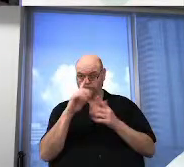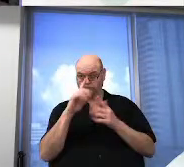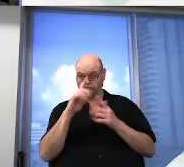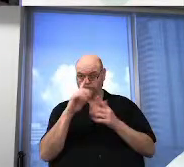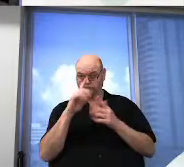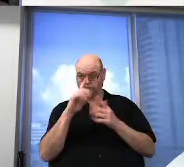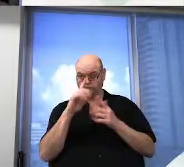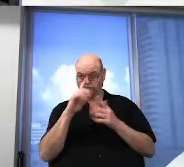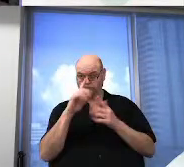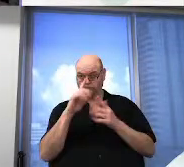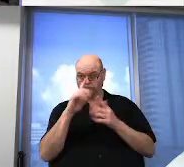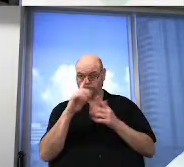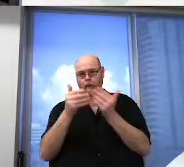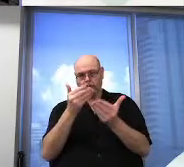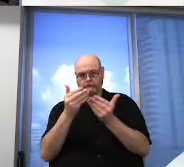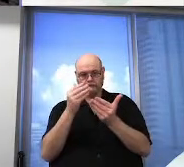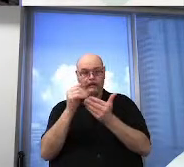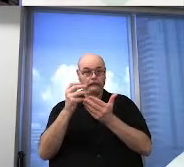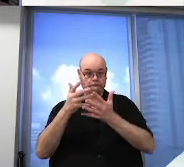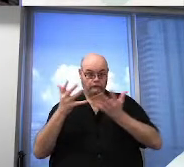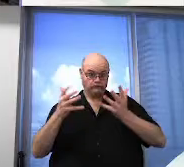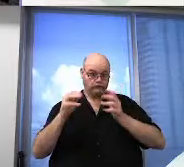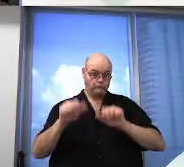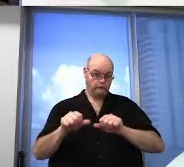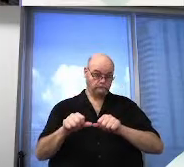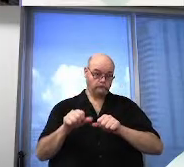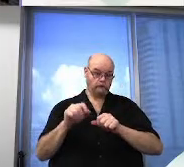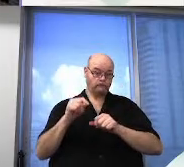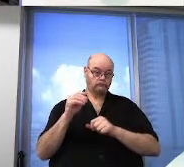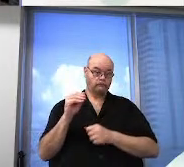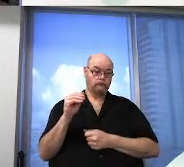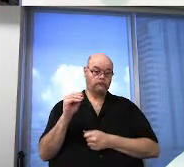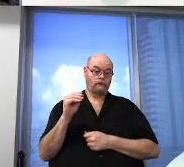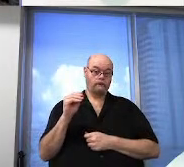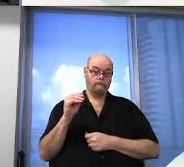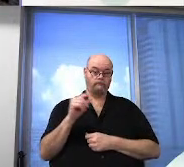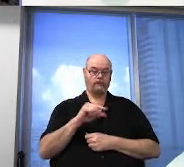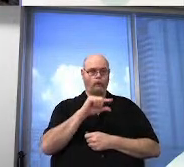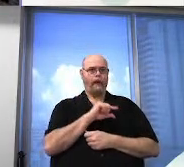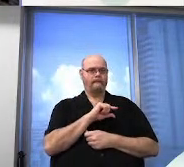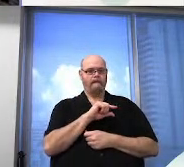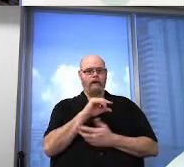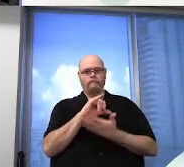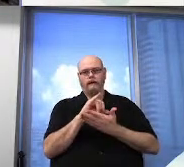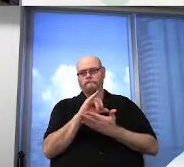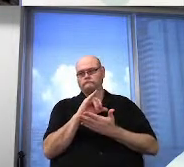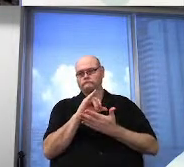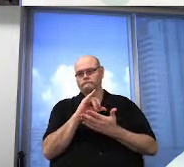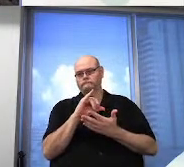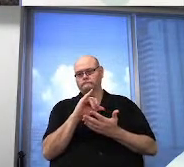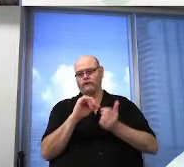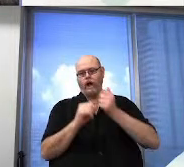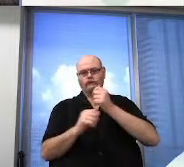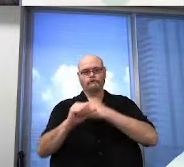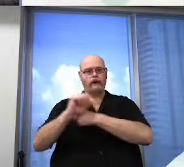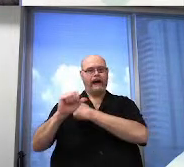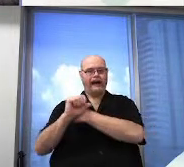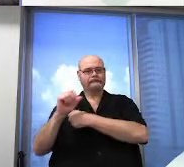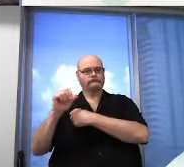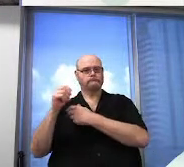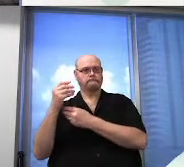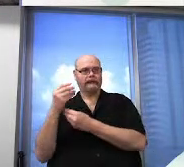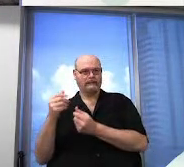have on top of mind to be able to share, but we're working through the process to, as much as we can, to actually qualify it under the hazard